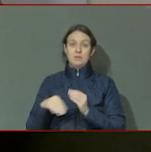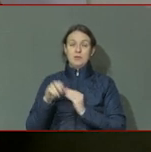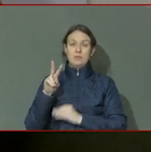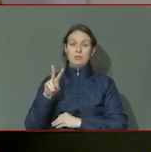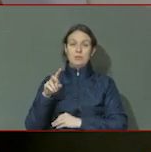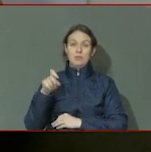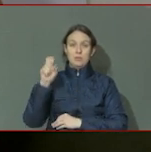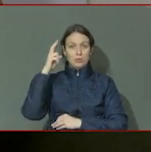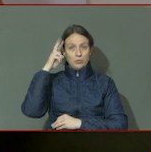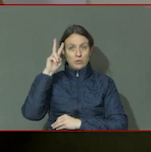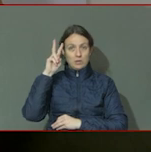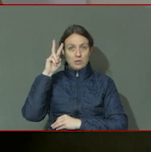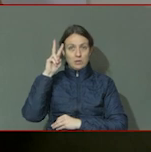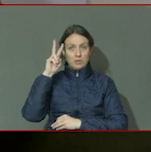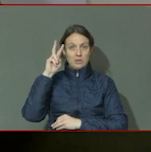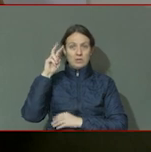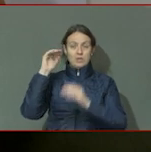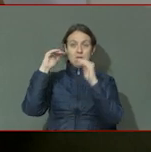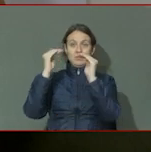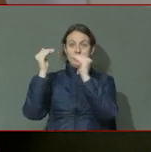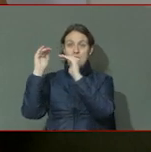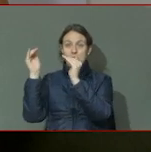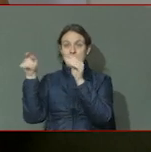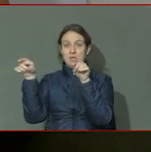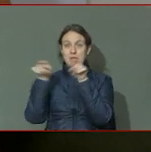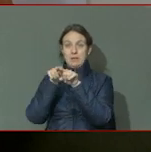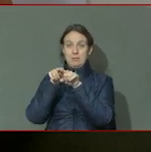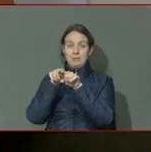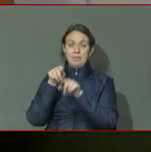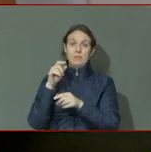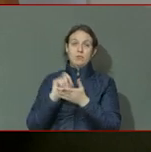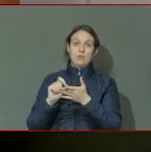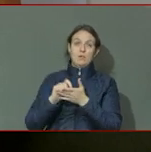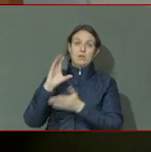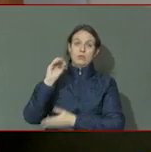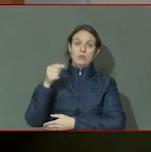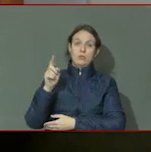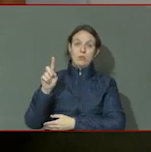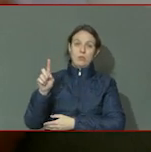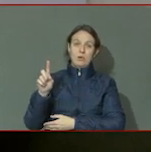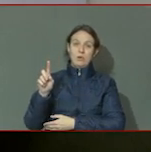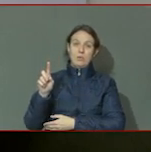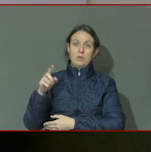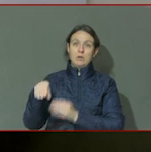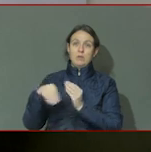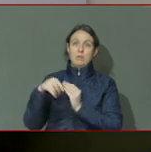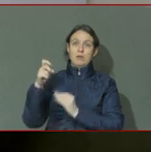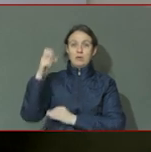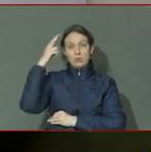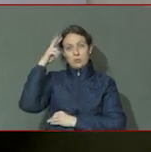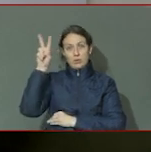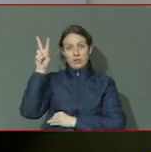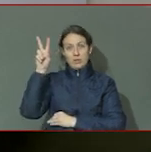equals, and the top 2 brackets are the same, so I can write 0.11 plus x squared. But